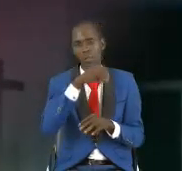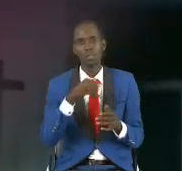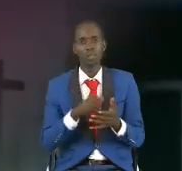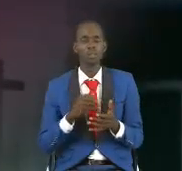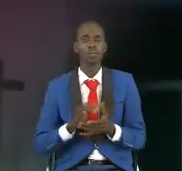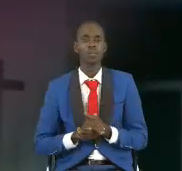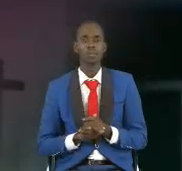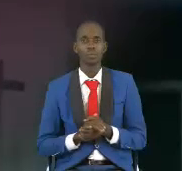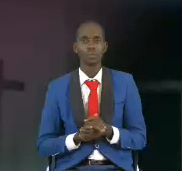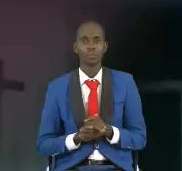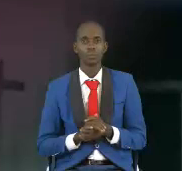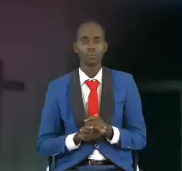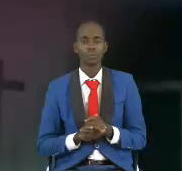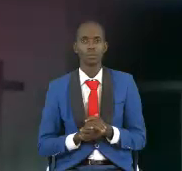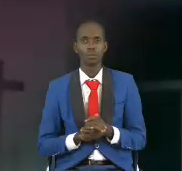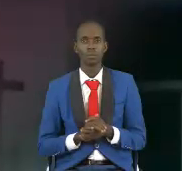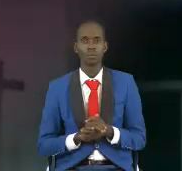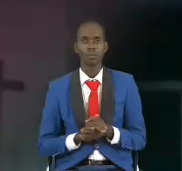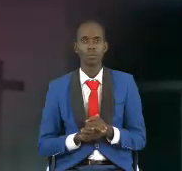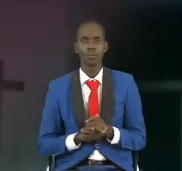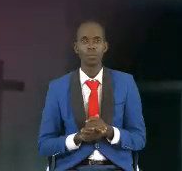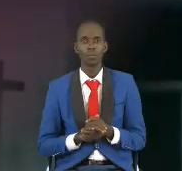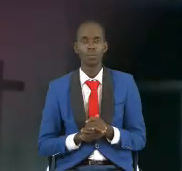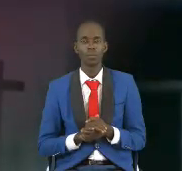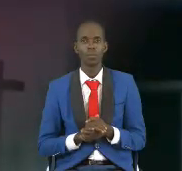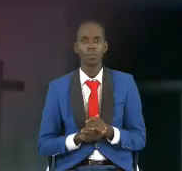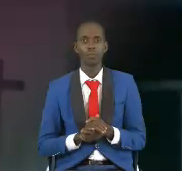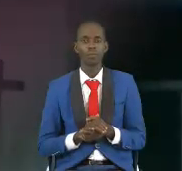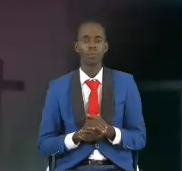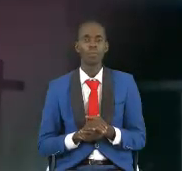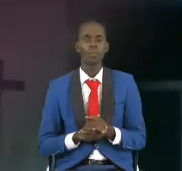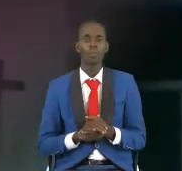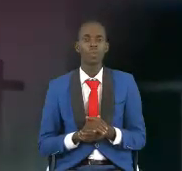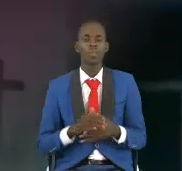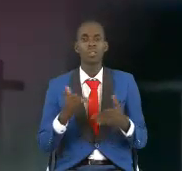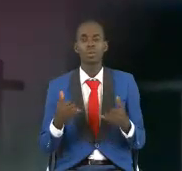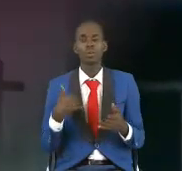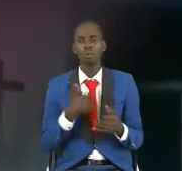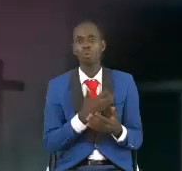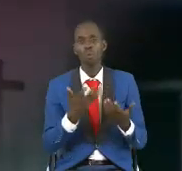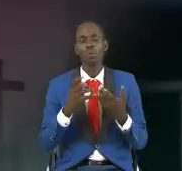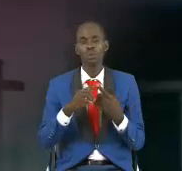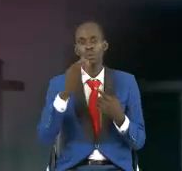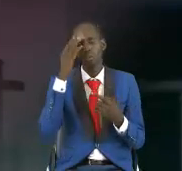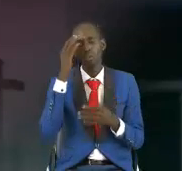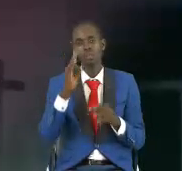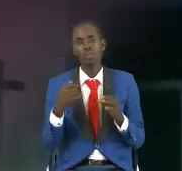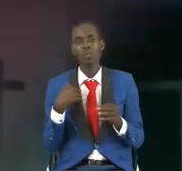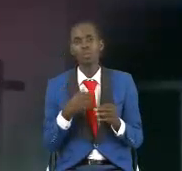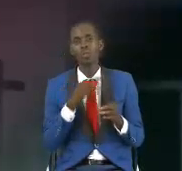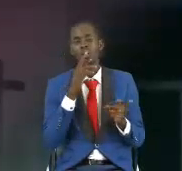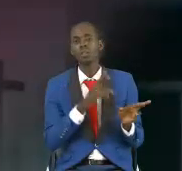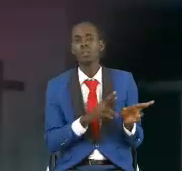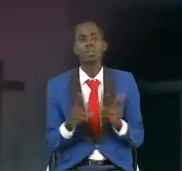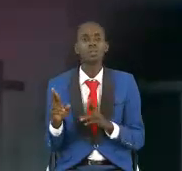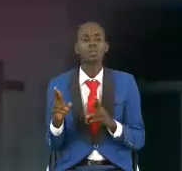So please, our supervisors, please, can you wave your hand if you have finished? Thank you very much.